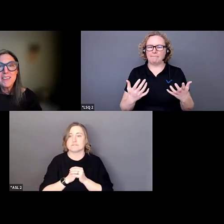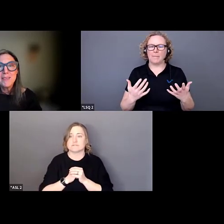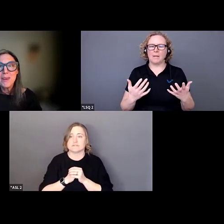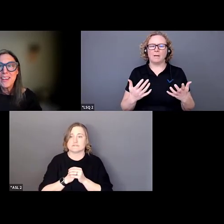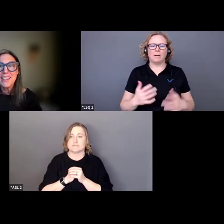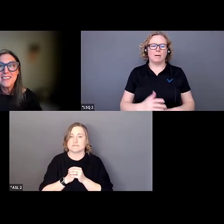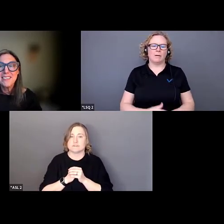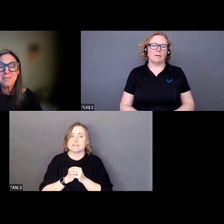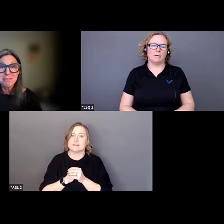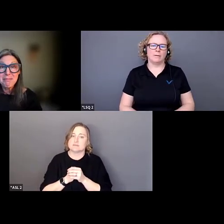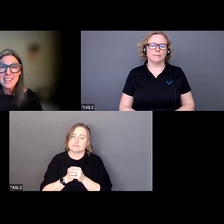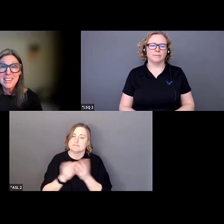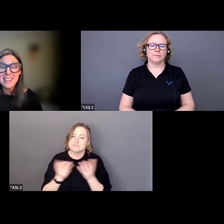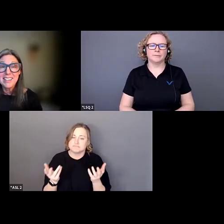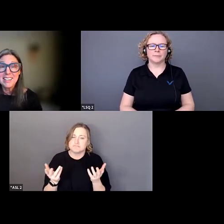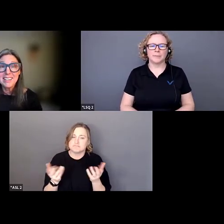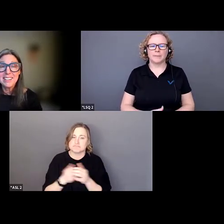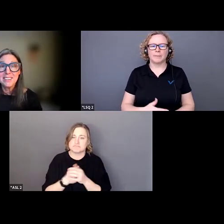all participate in